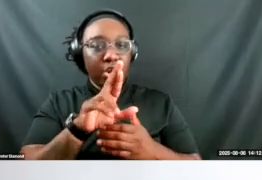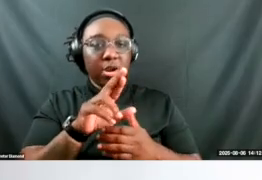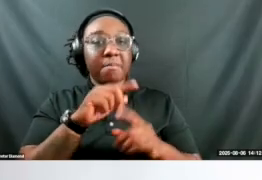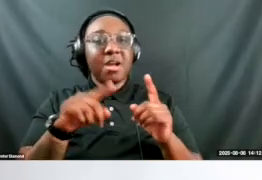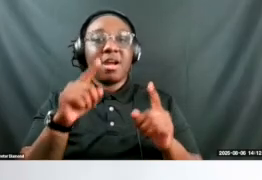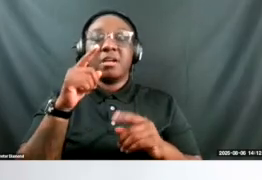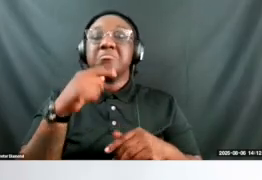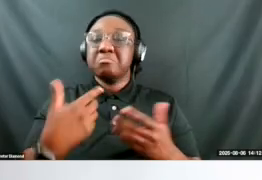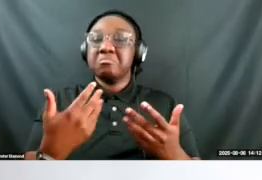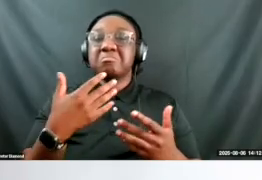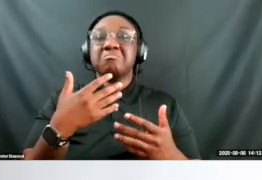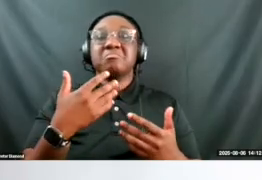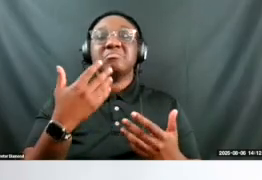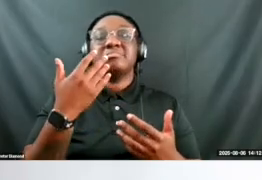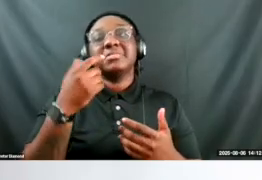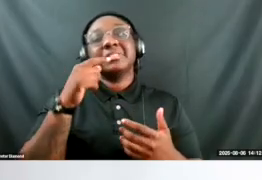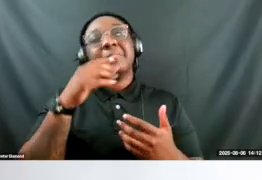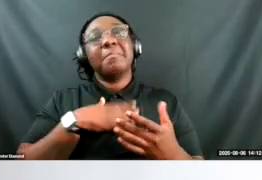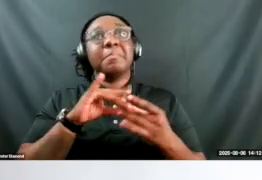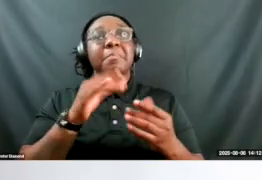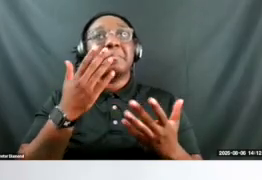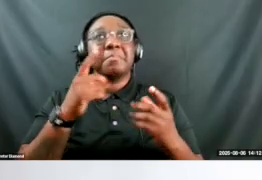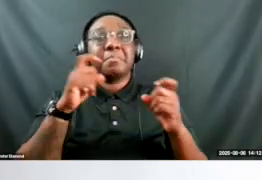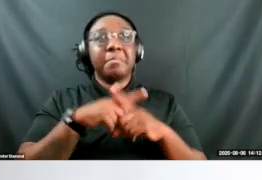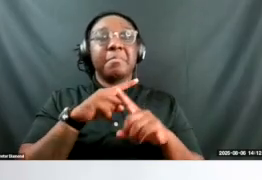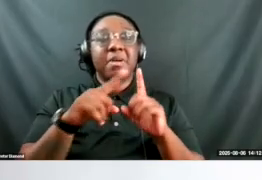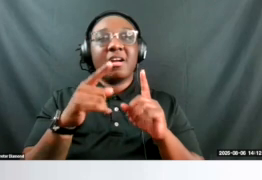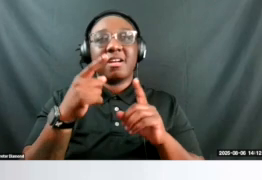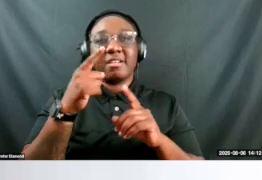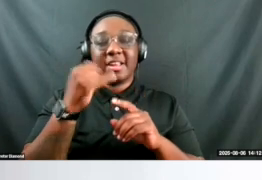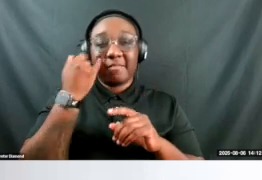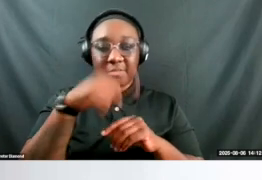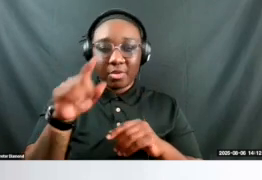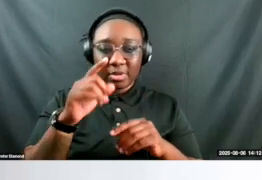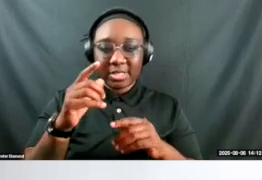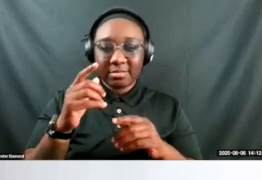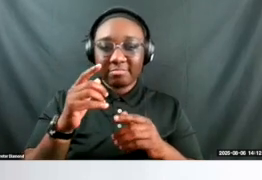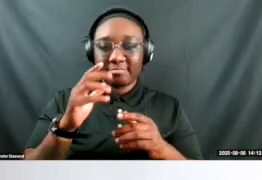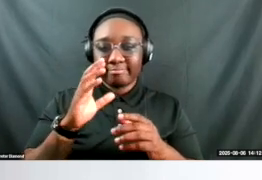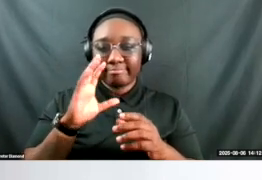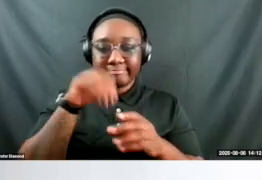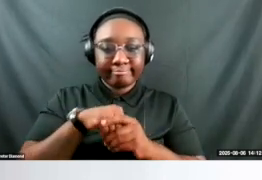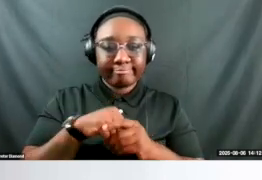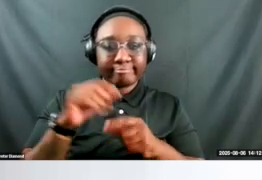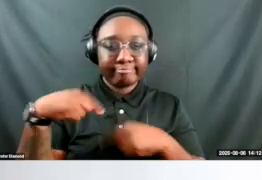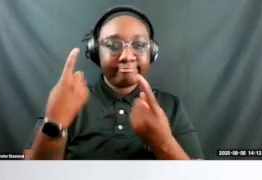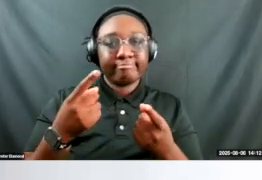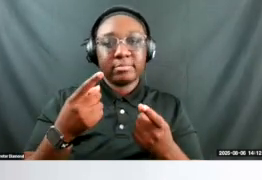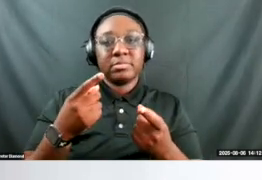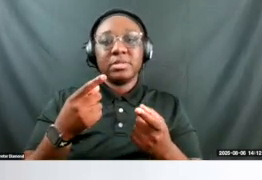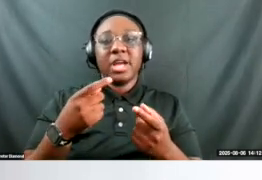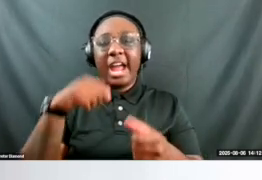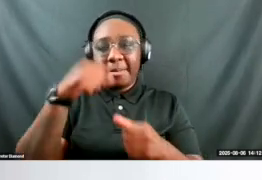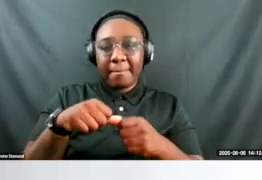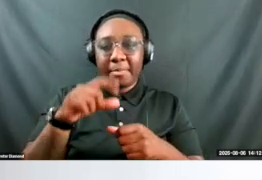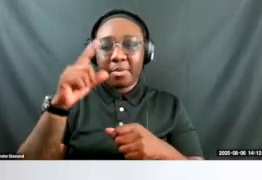in 2022, the governor and the legislature agreed to a multi-year funding plan for clean transportation incentives, including the